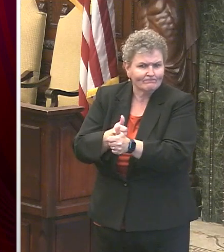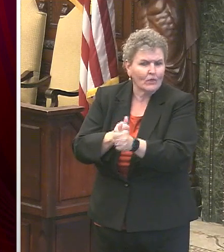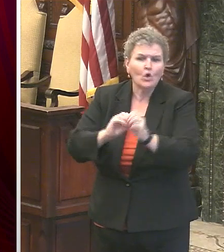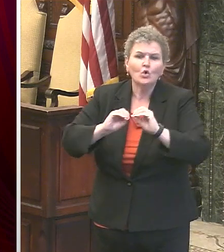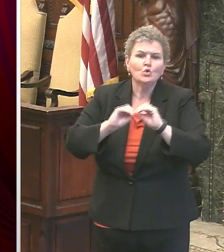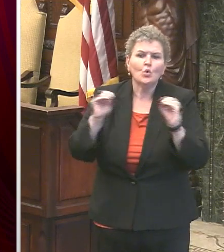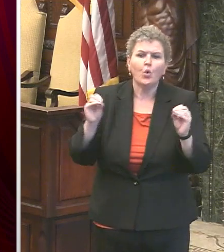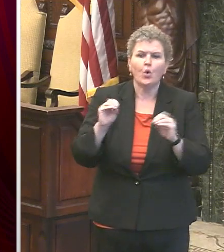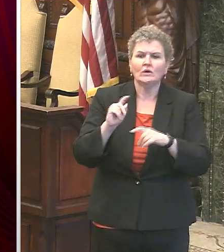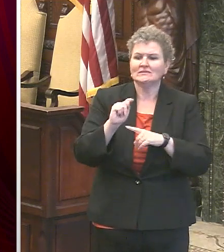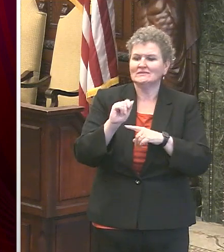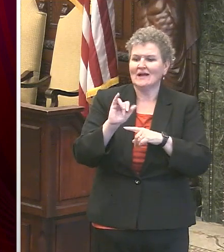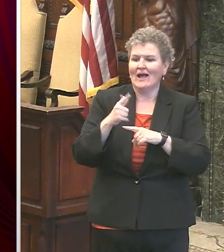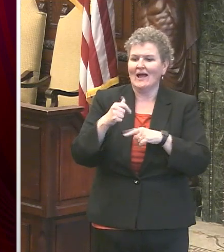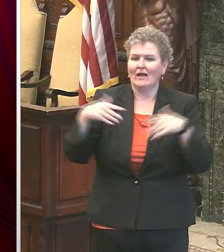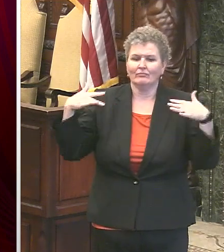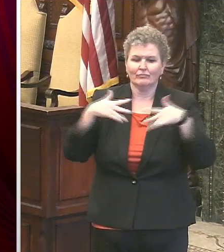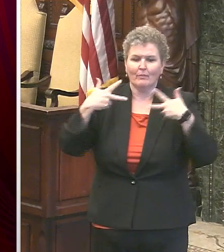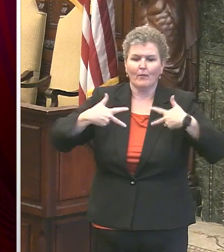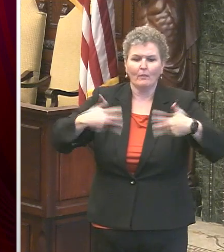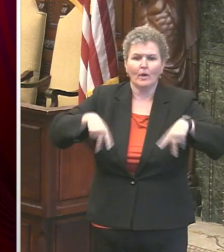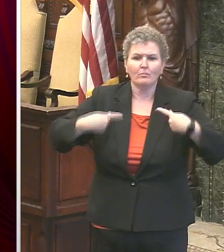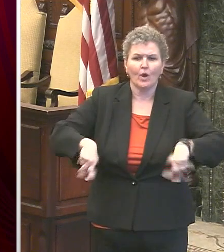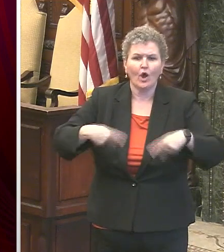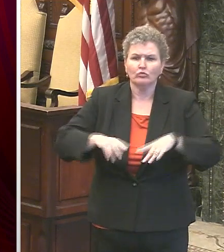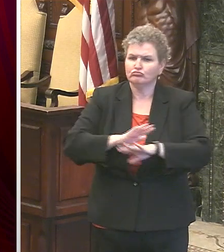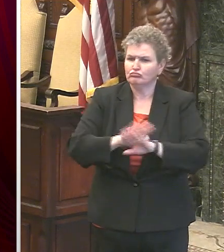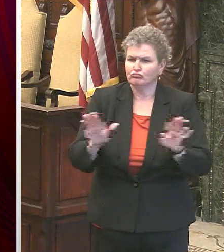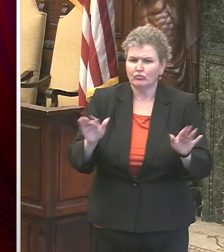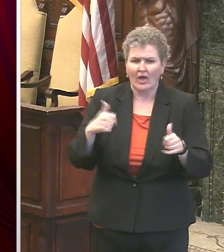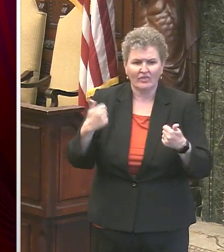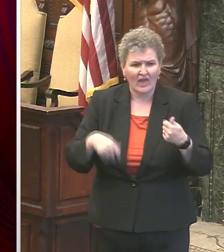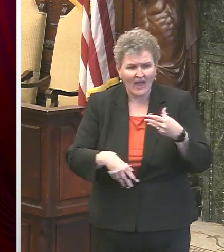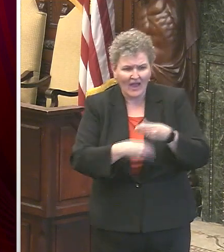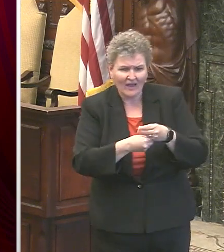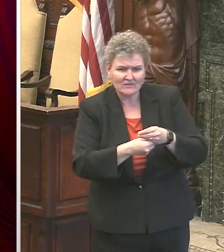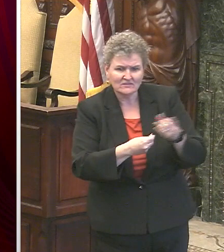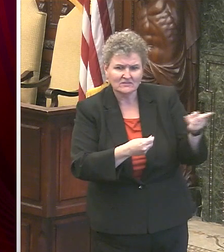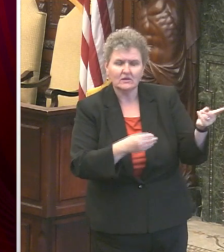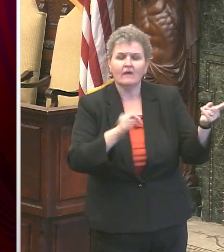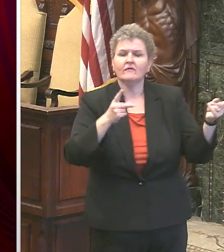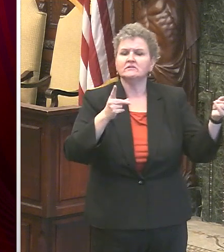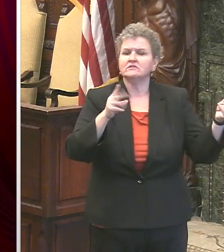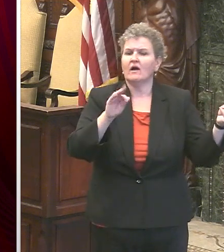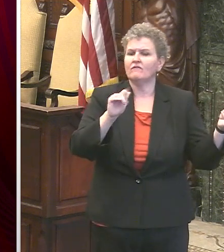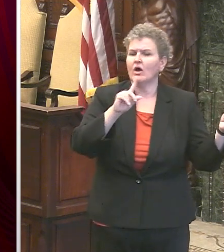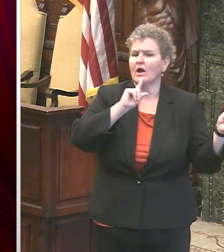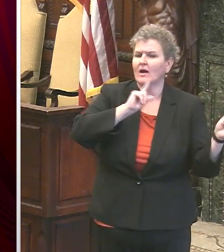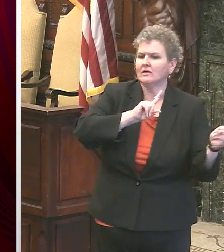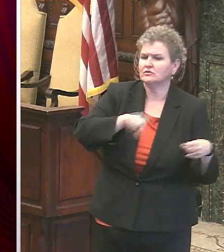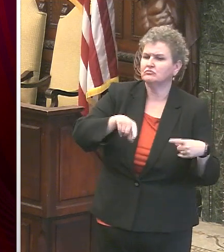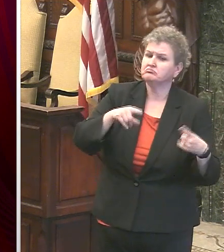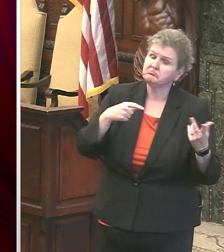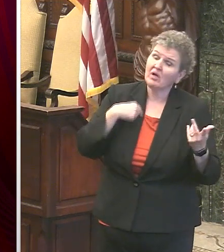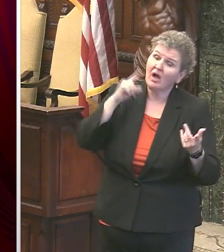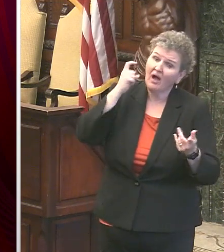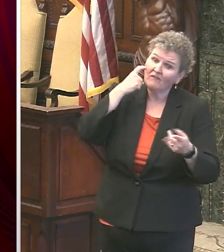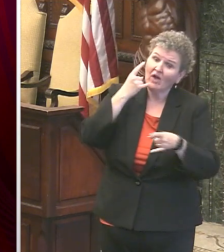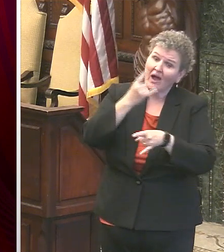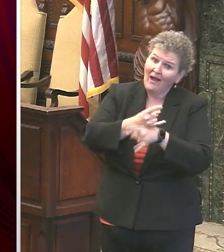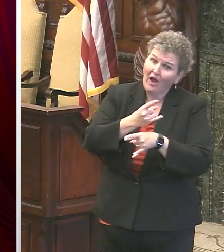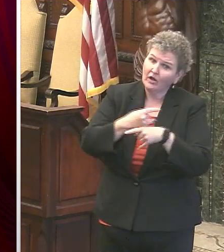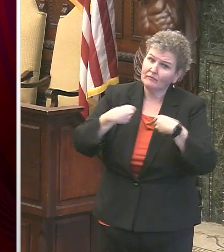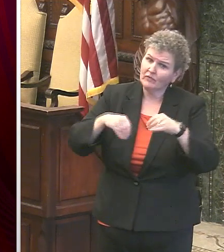want to add something on the concessions, I'm not aware. Just like, according to the governor's rules, alcohol can be sold in the context of a